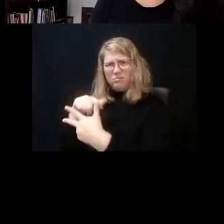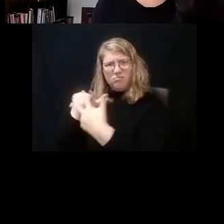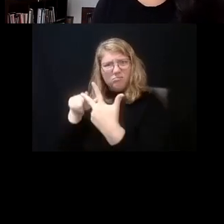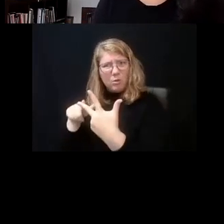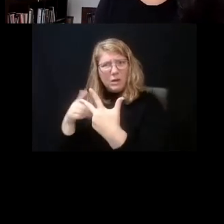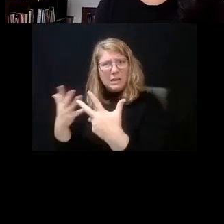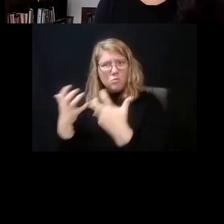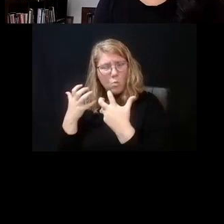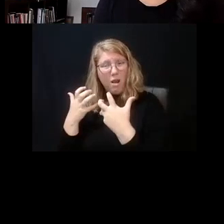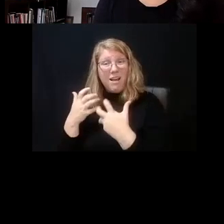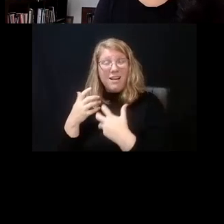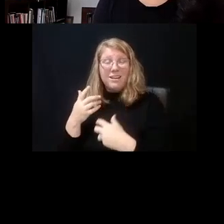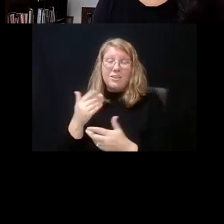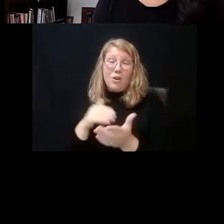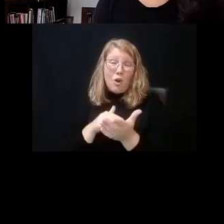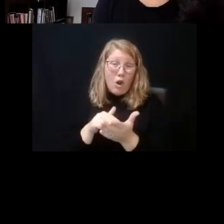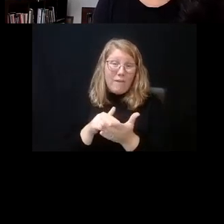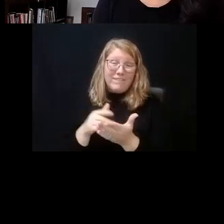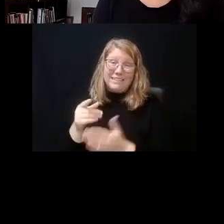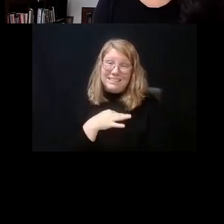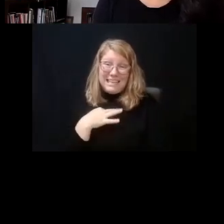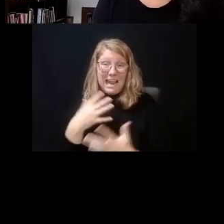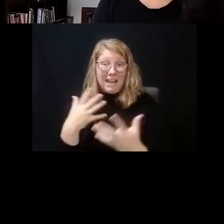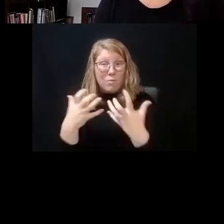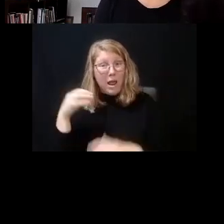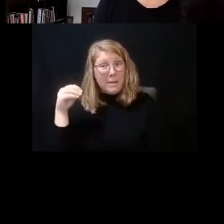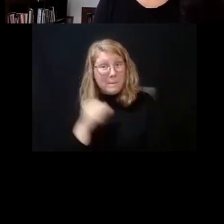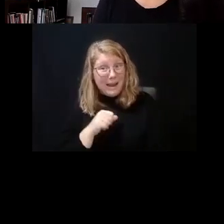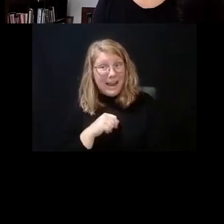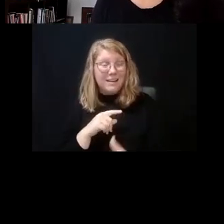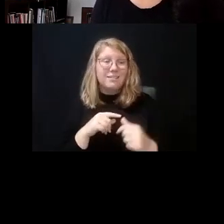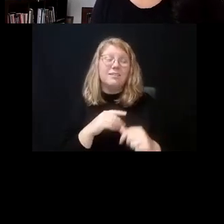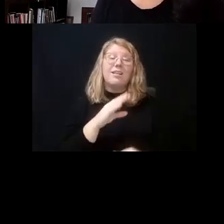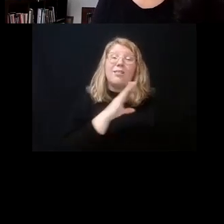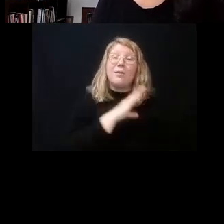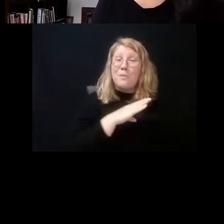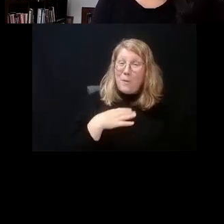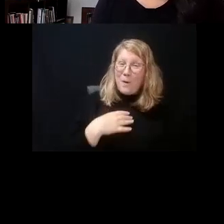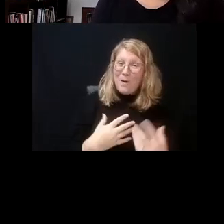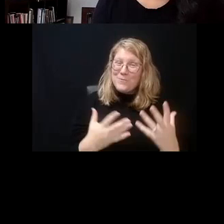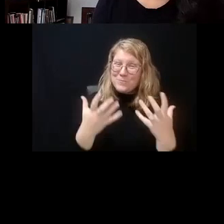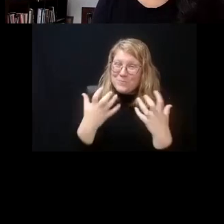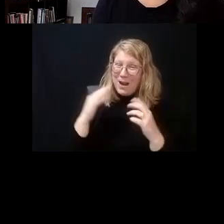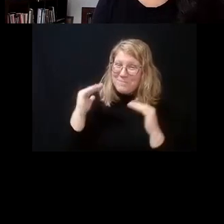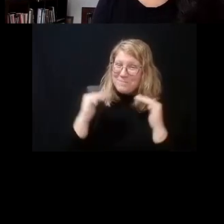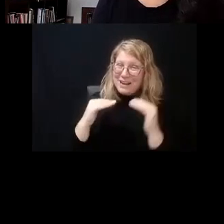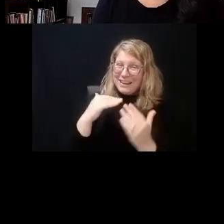staff was looking at compensation. And most of the time the board is looking at, do we need a balanced budget? Do we